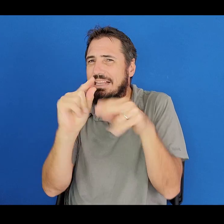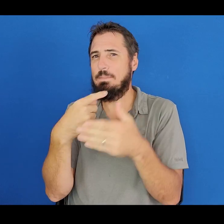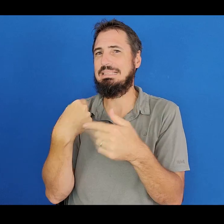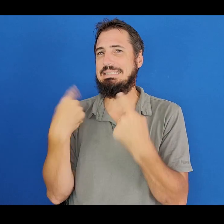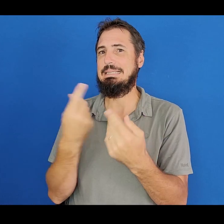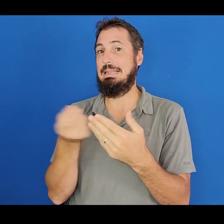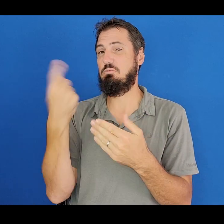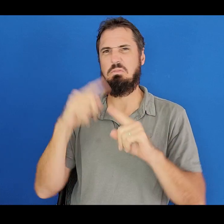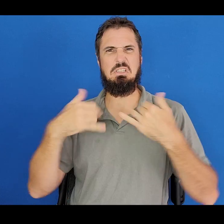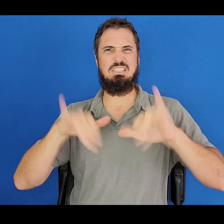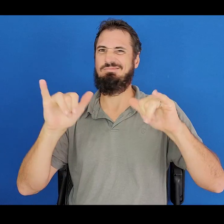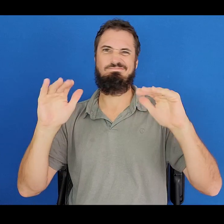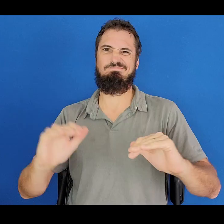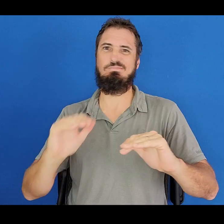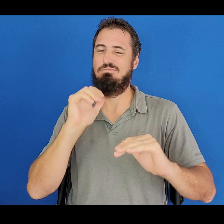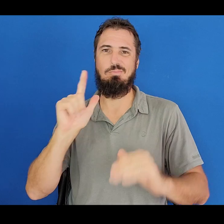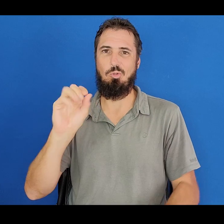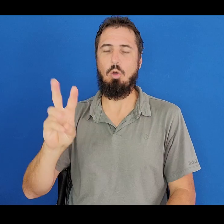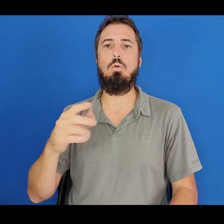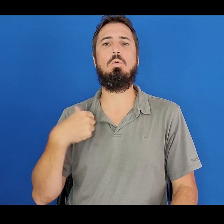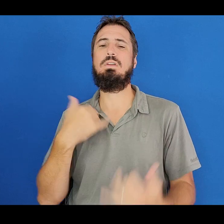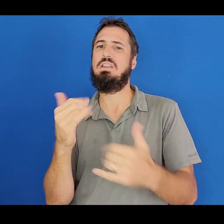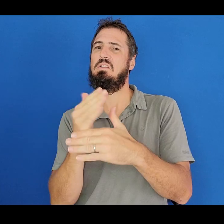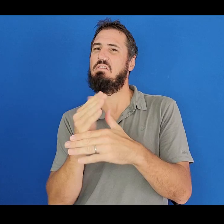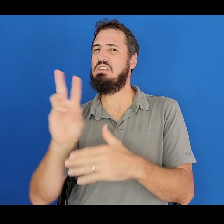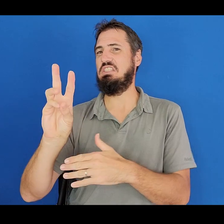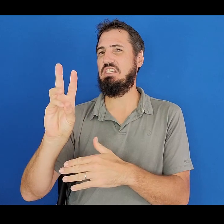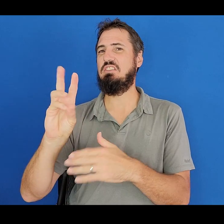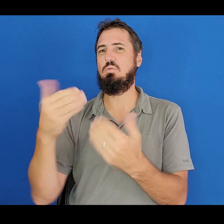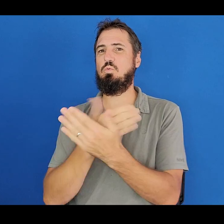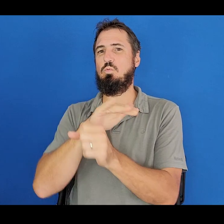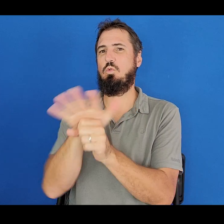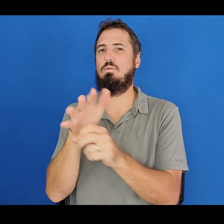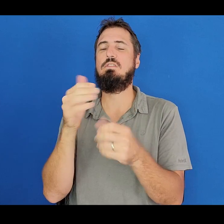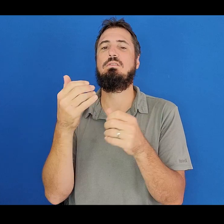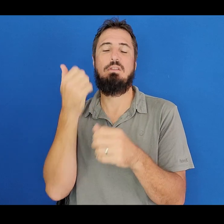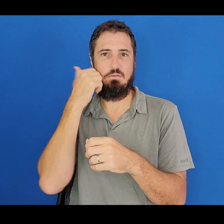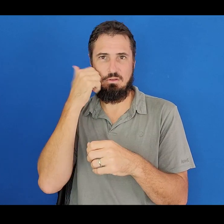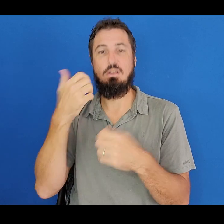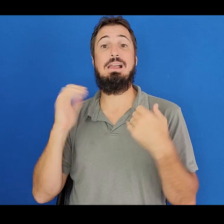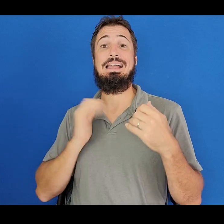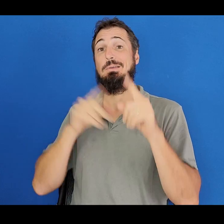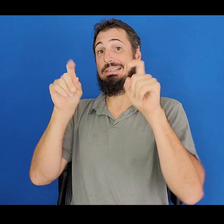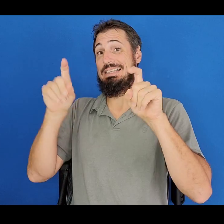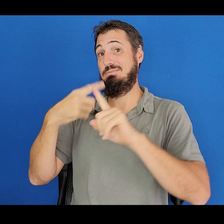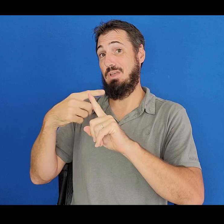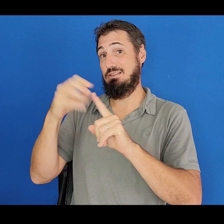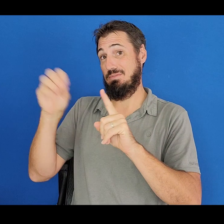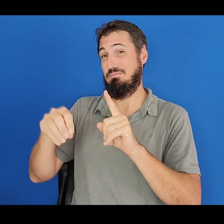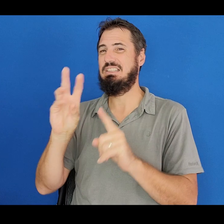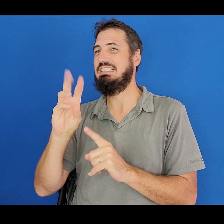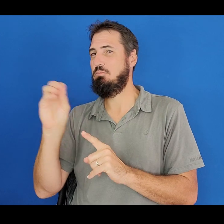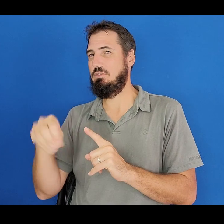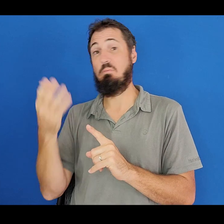low. Our 7-day case average is now about 6 cases per day. Kauai's test positivity rate is now about